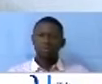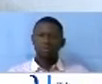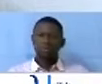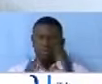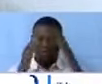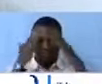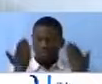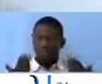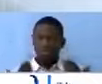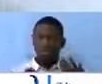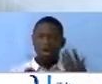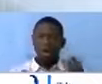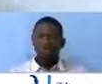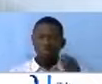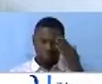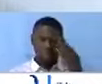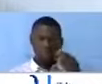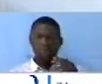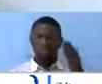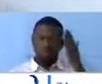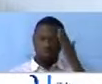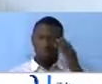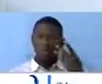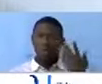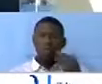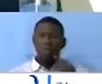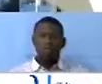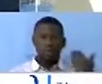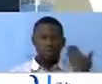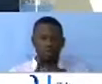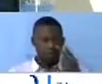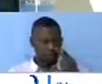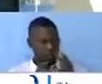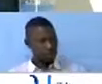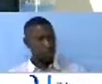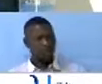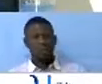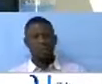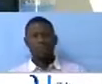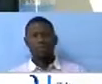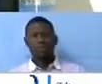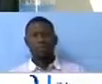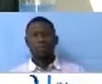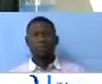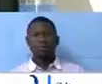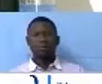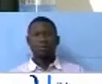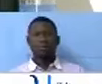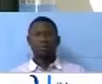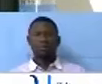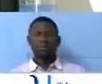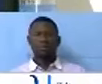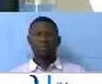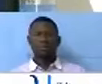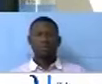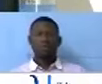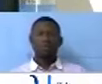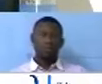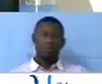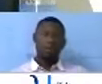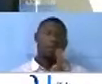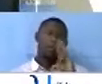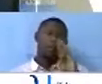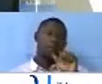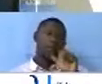I have not seen it. Well, Balo Kante said you electrocuted him with that machine.